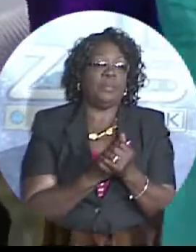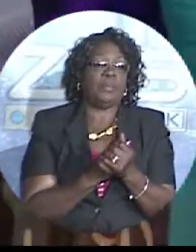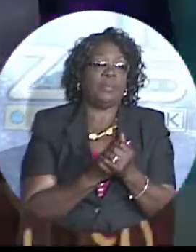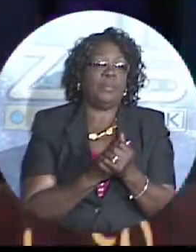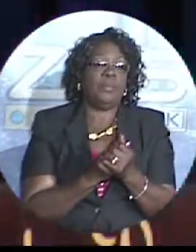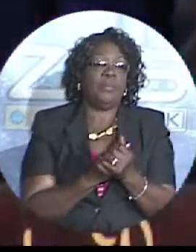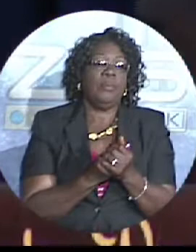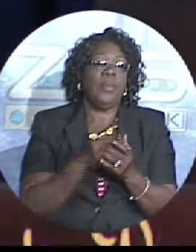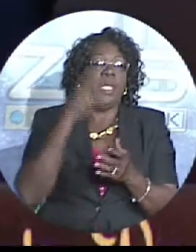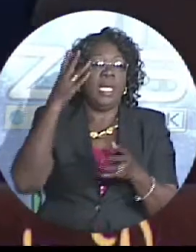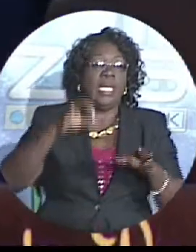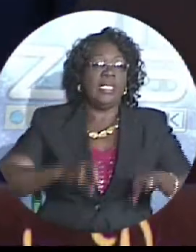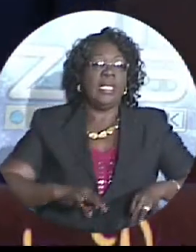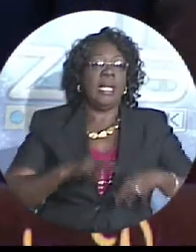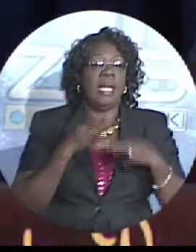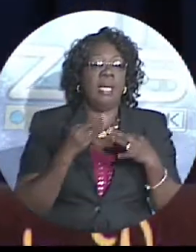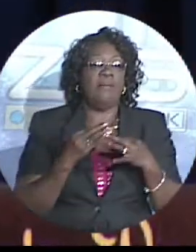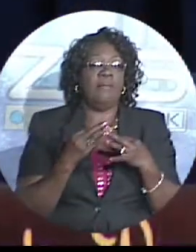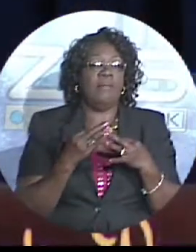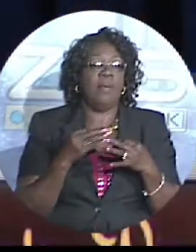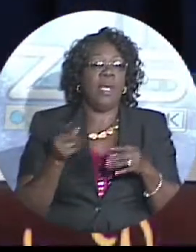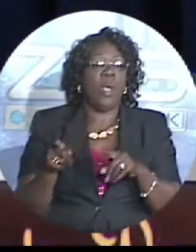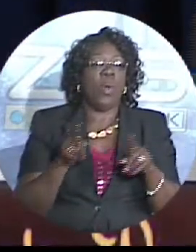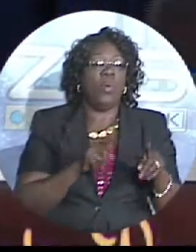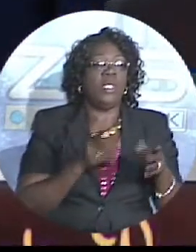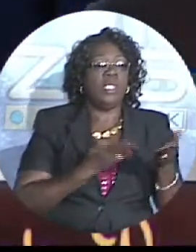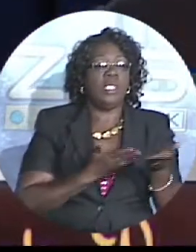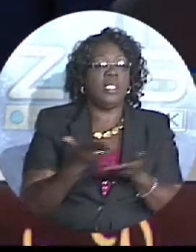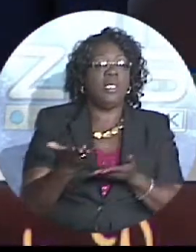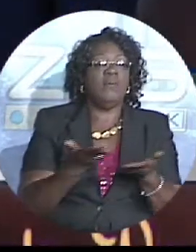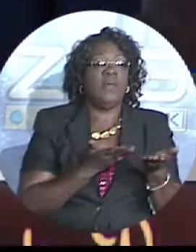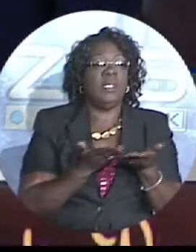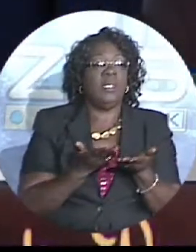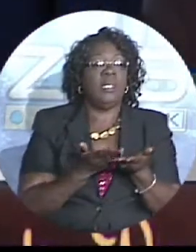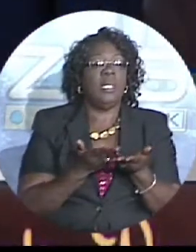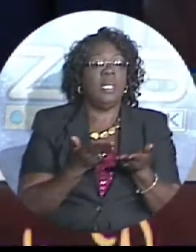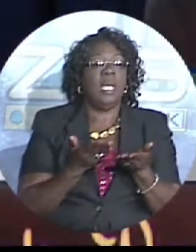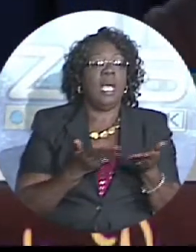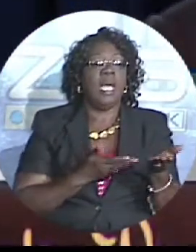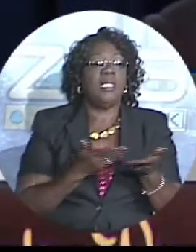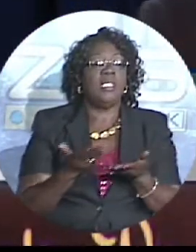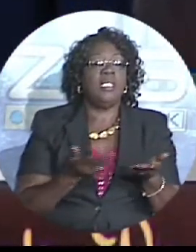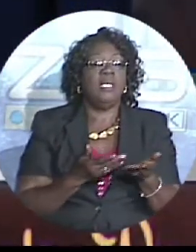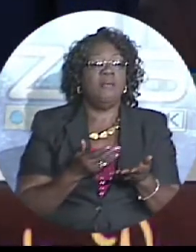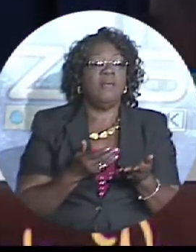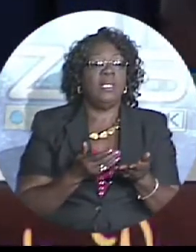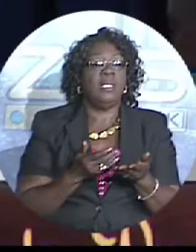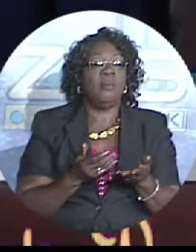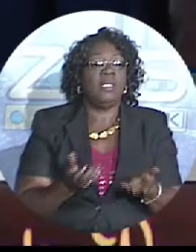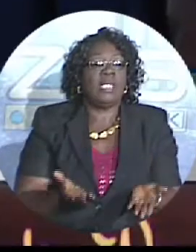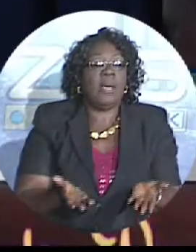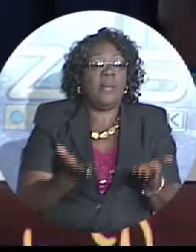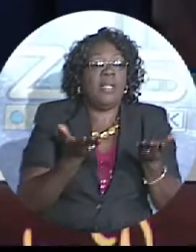His life was serving, and serving is